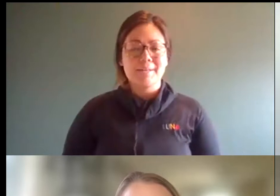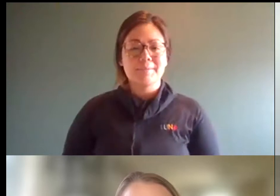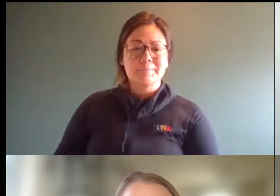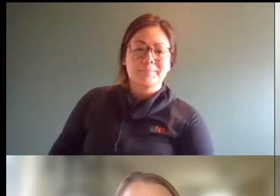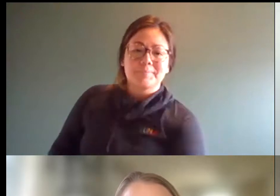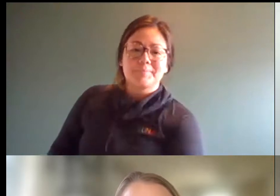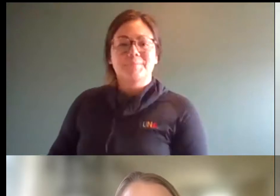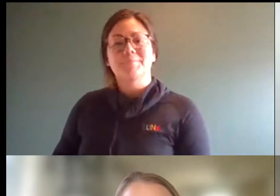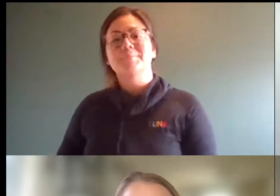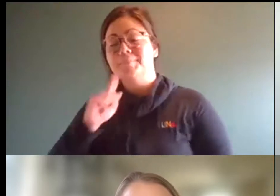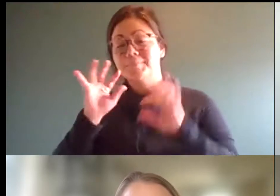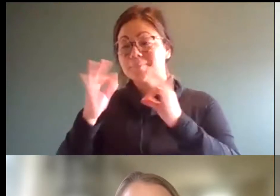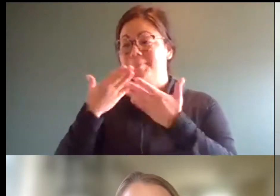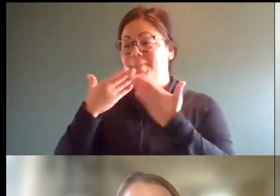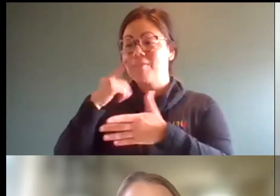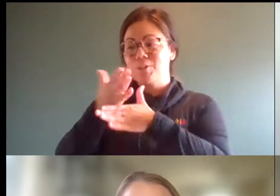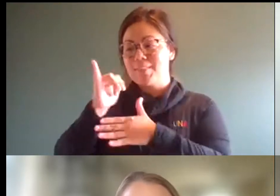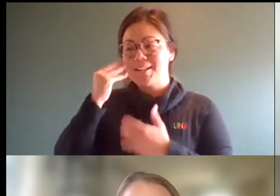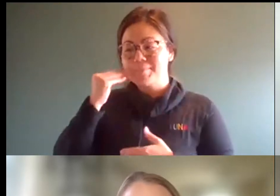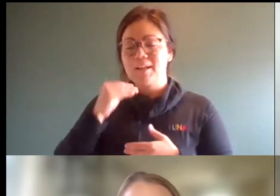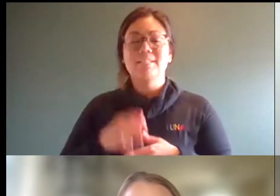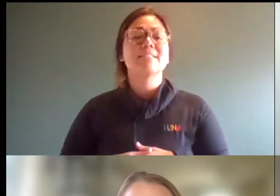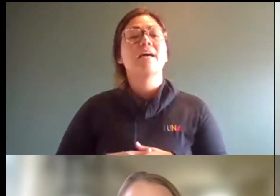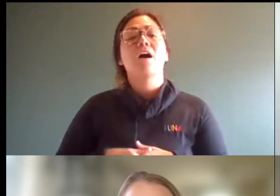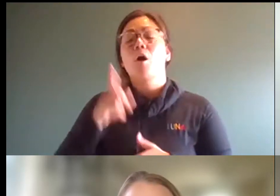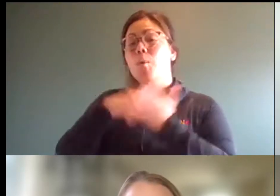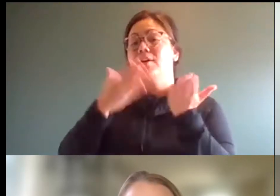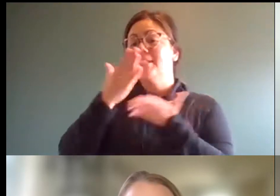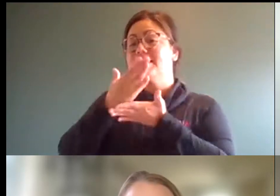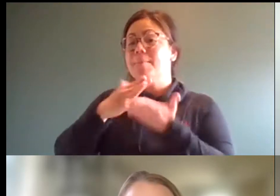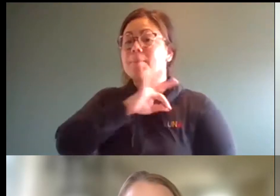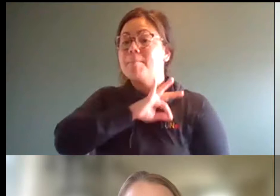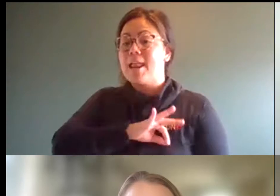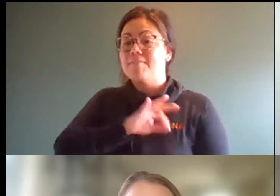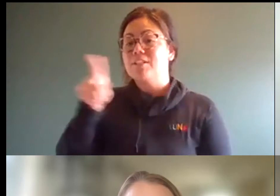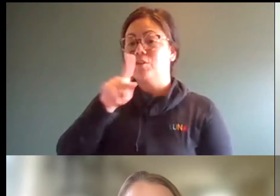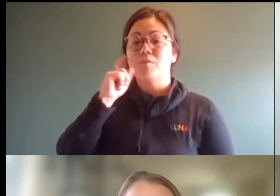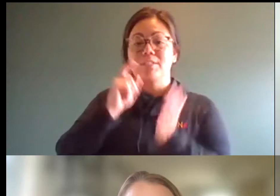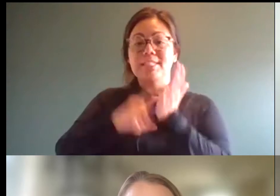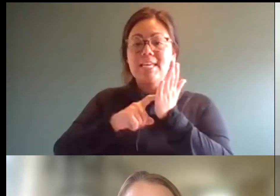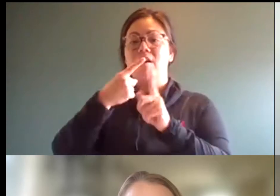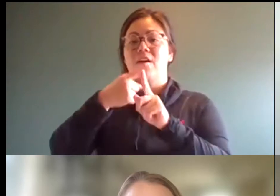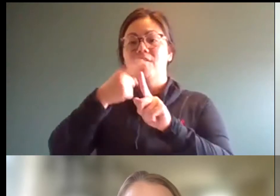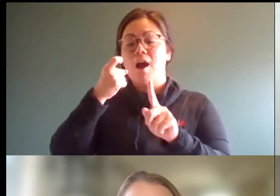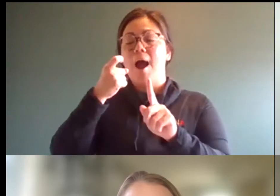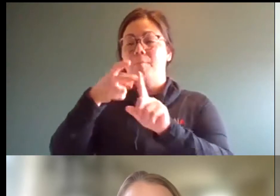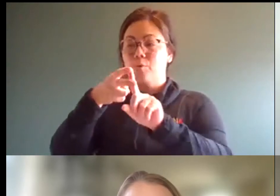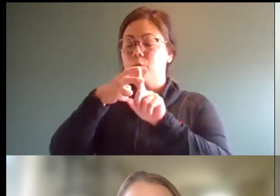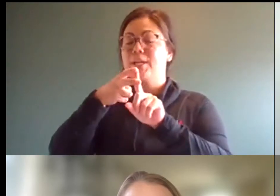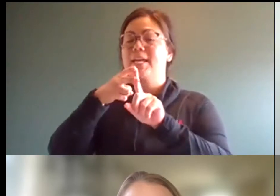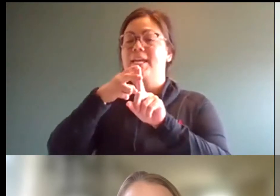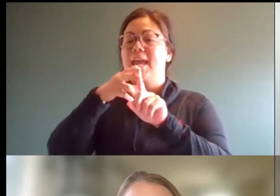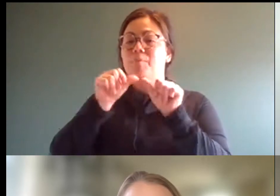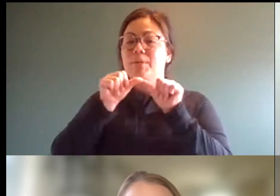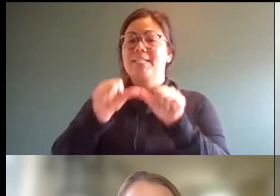Awesome. Thank you for sharing that experience. What are some of the benefits GEODIS has seen from recruiting and retaining a workforce with